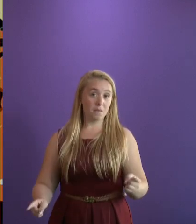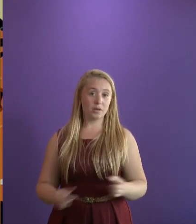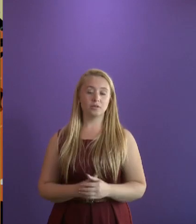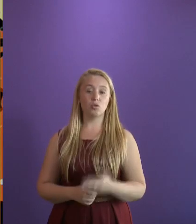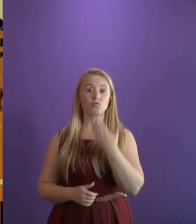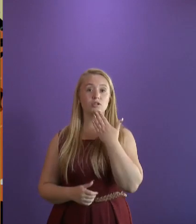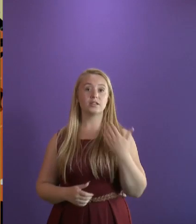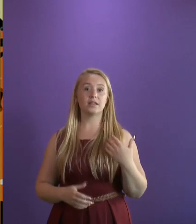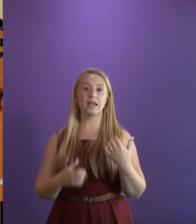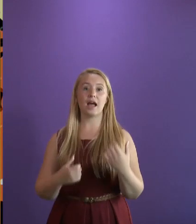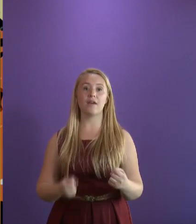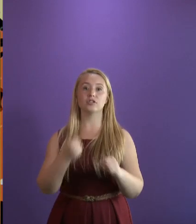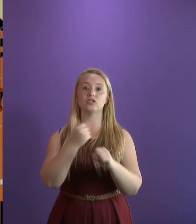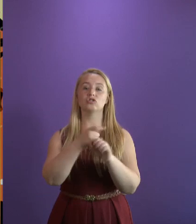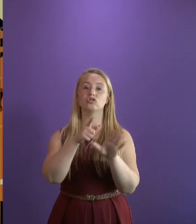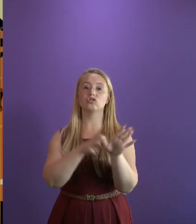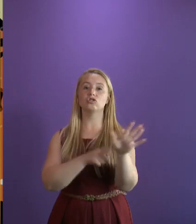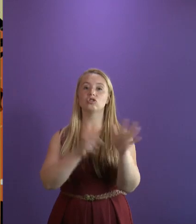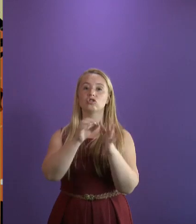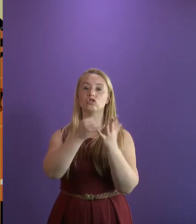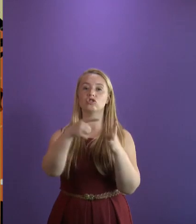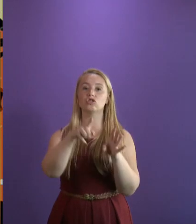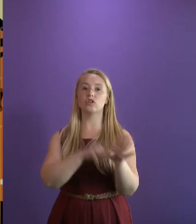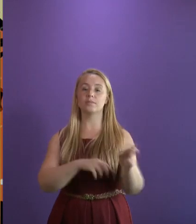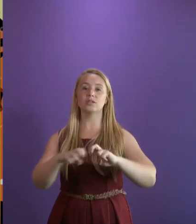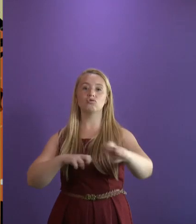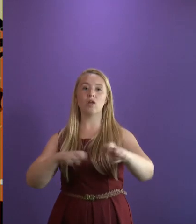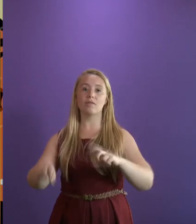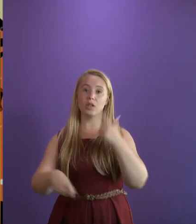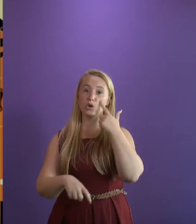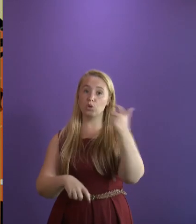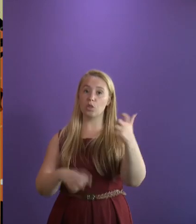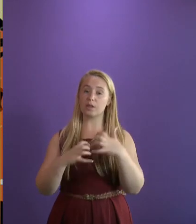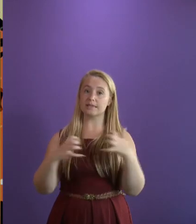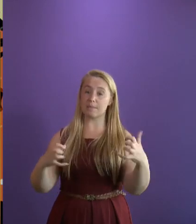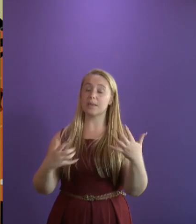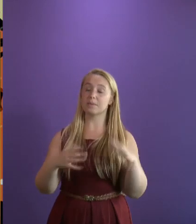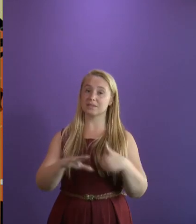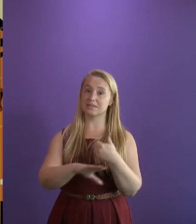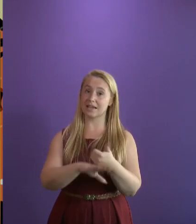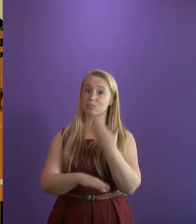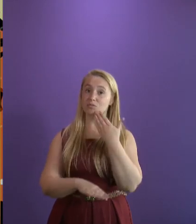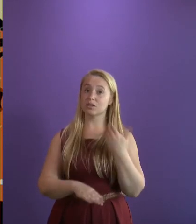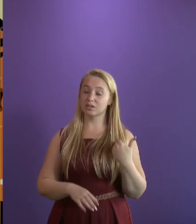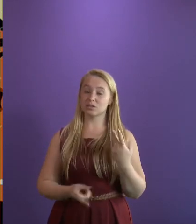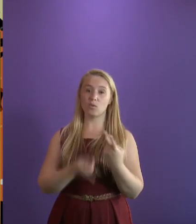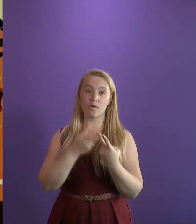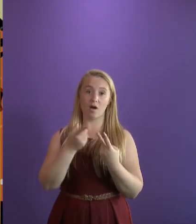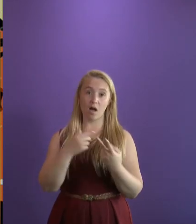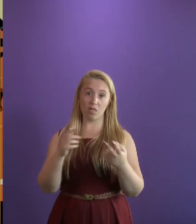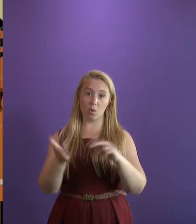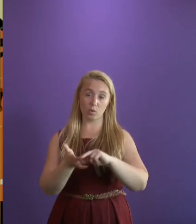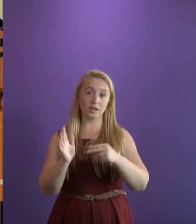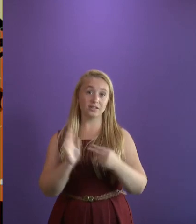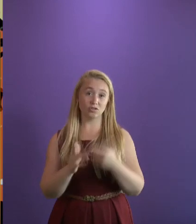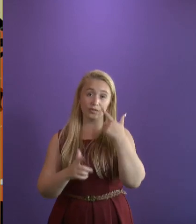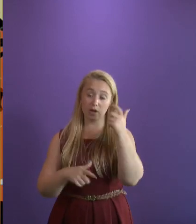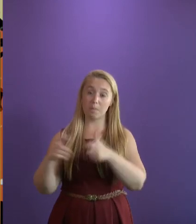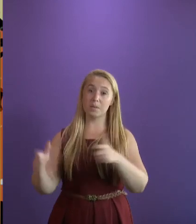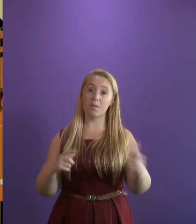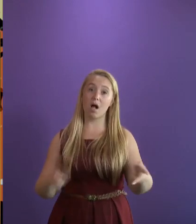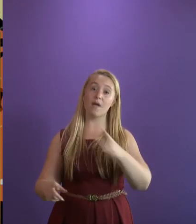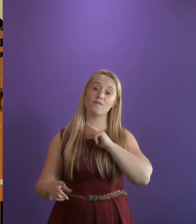we've got the Gypsy Traveller Youth Assembly, for example, being set up, and I did want to mention those to try and say we've got other organisations as well of young people having a